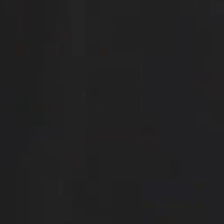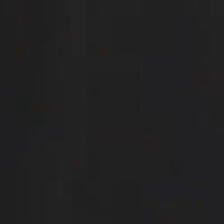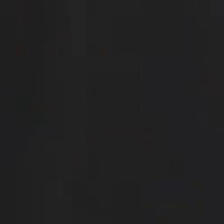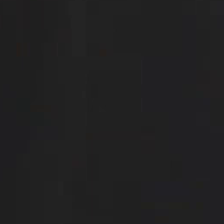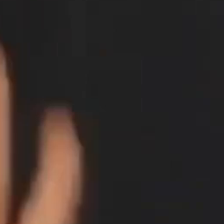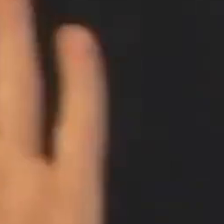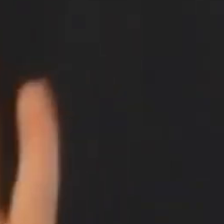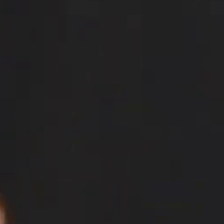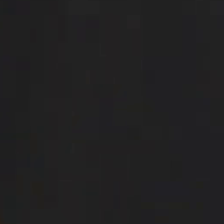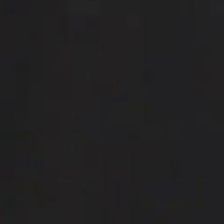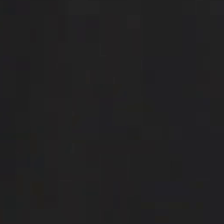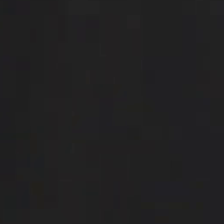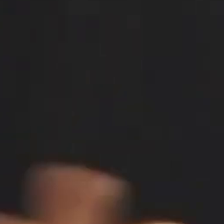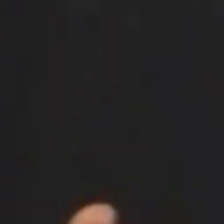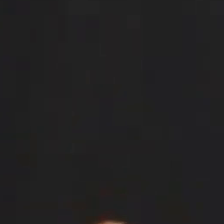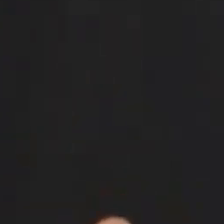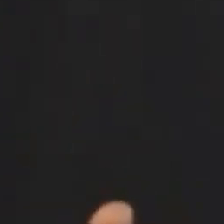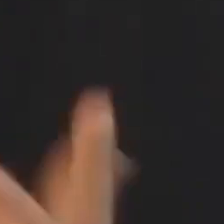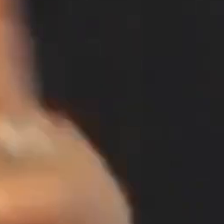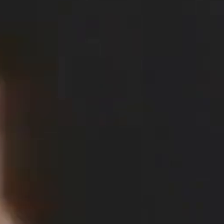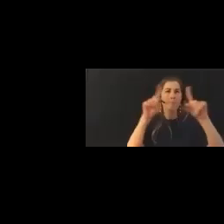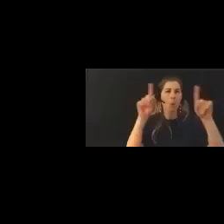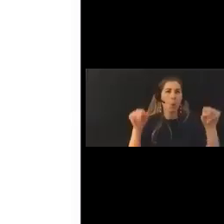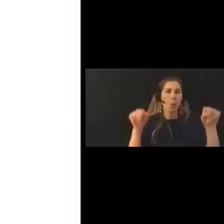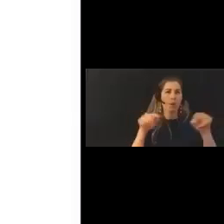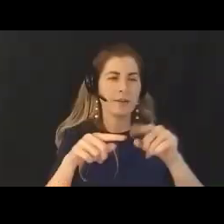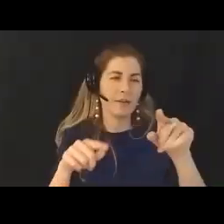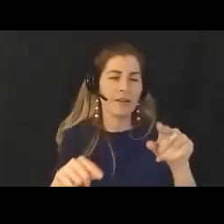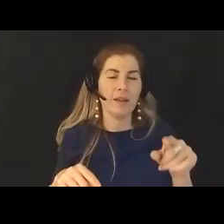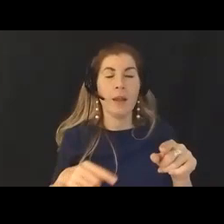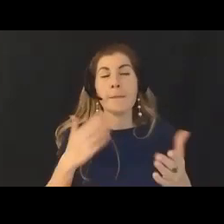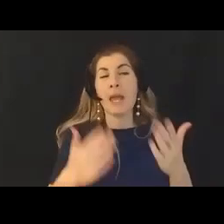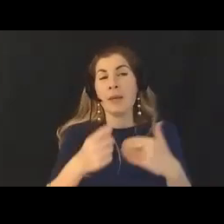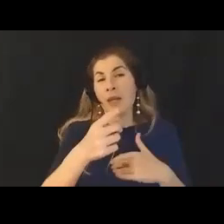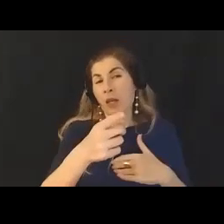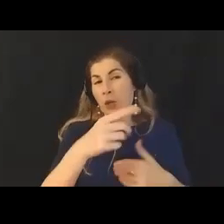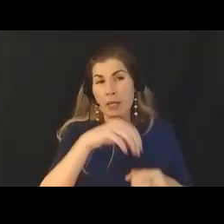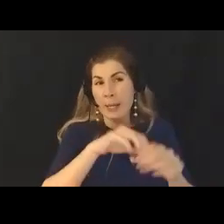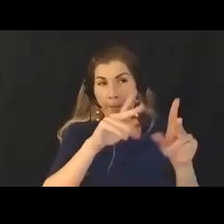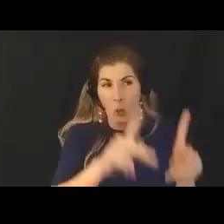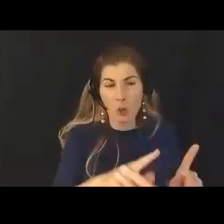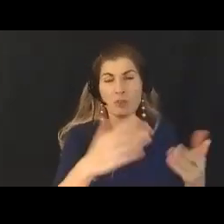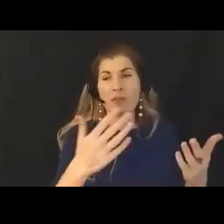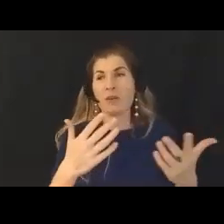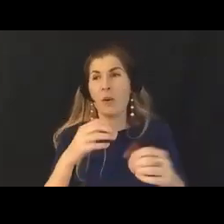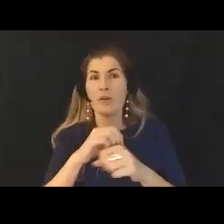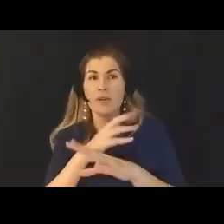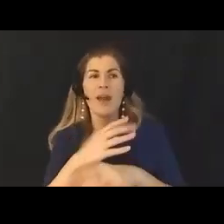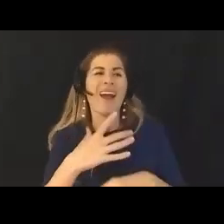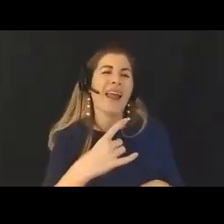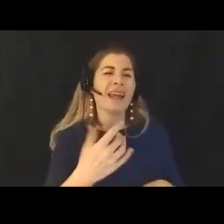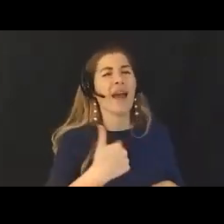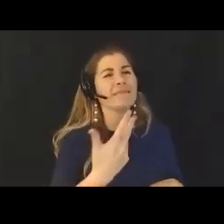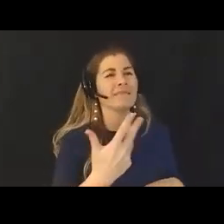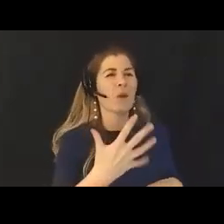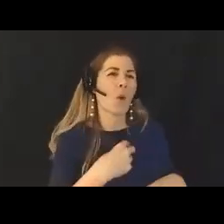is a whiteboard. So often in the classroom or an in-person setting, I like to have graffiti boards or a